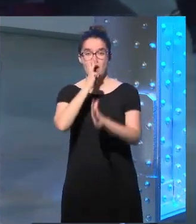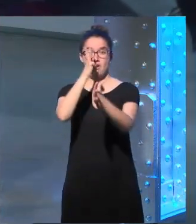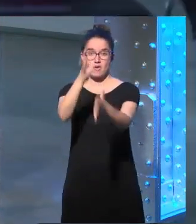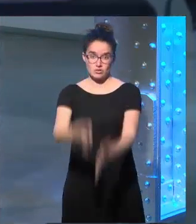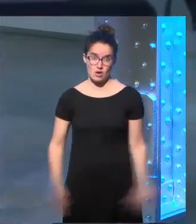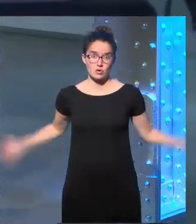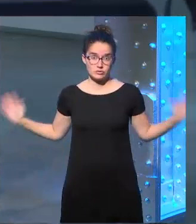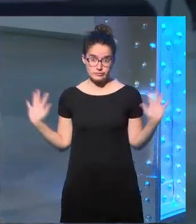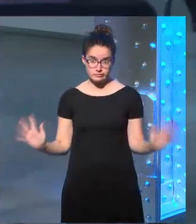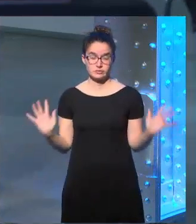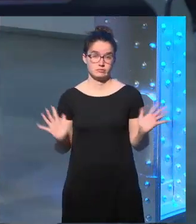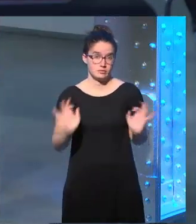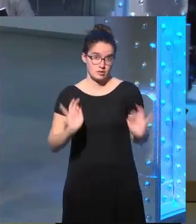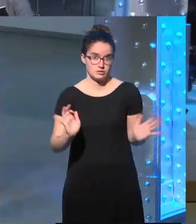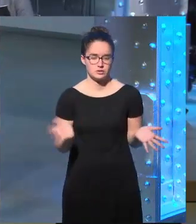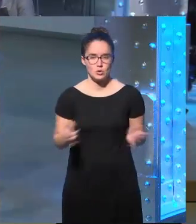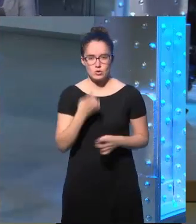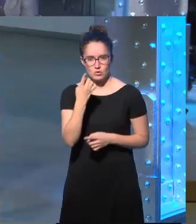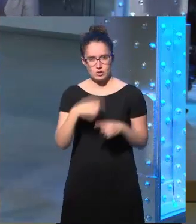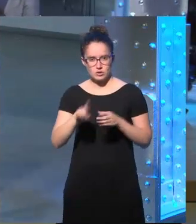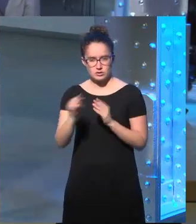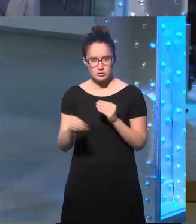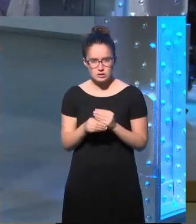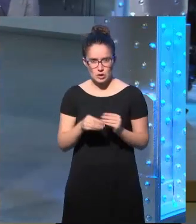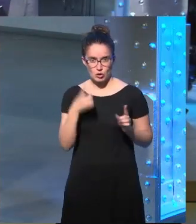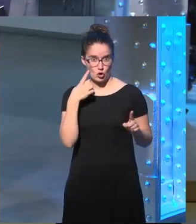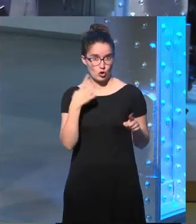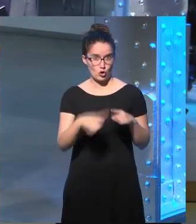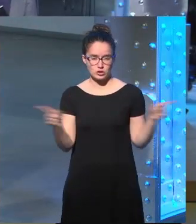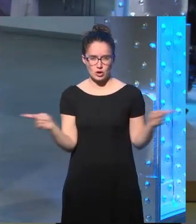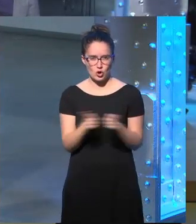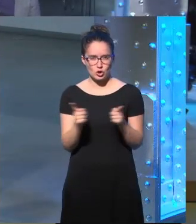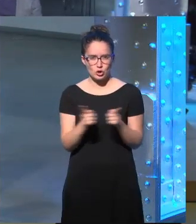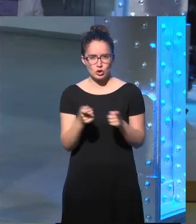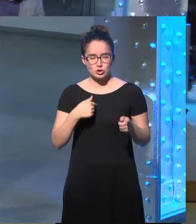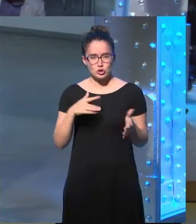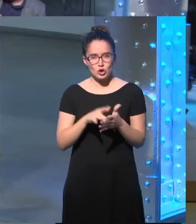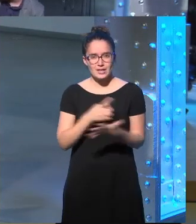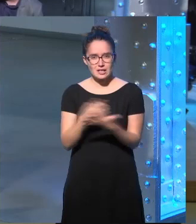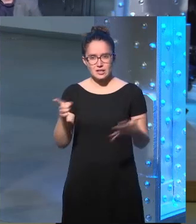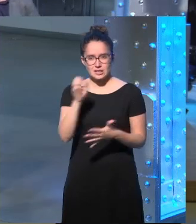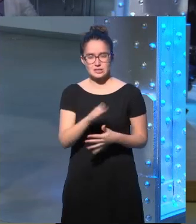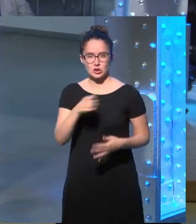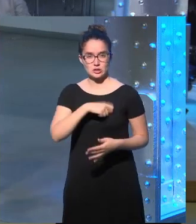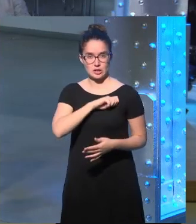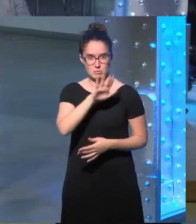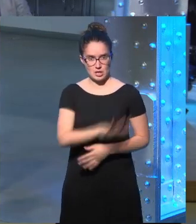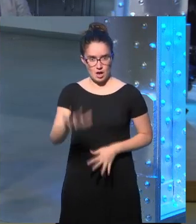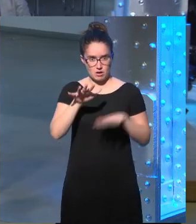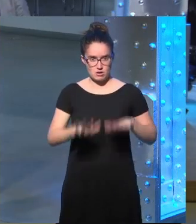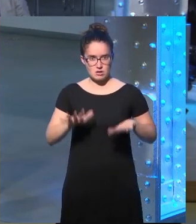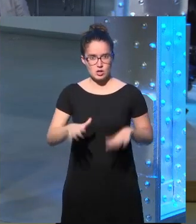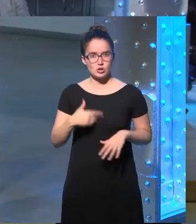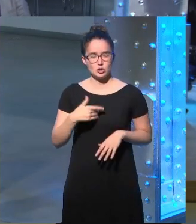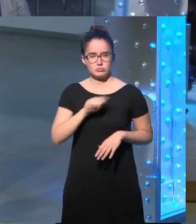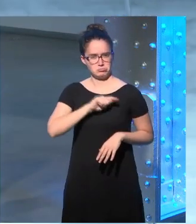vocational training in the formal education in Spain would take about 8 years. Just a quick comment. I've been in Spain